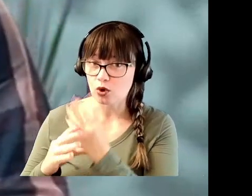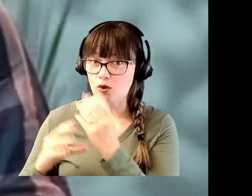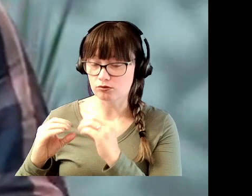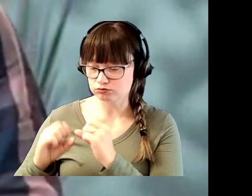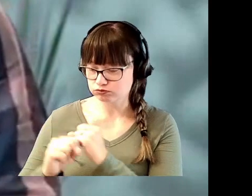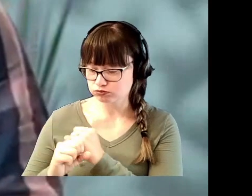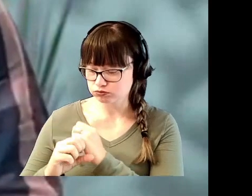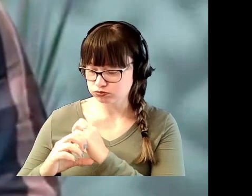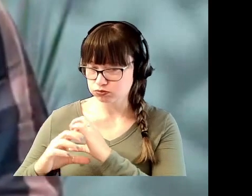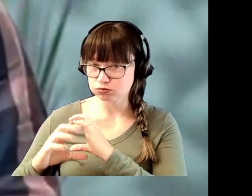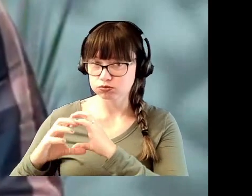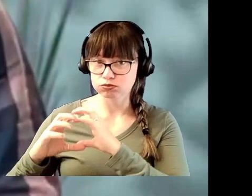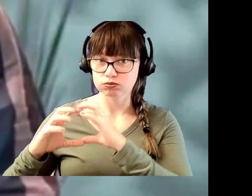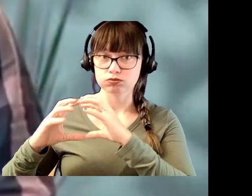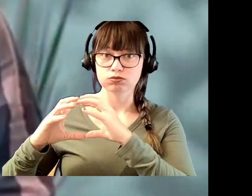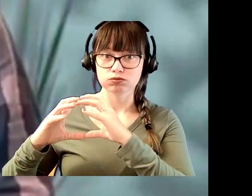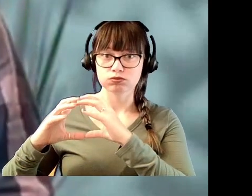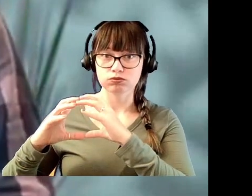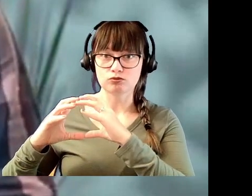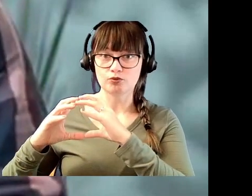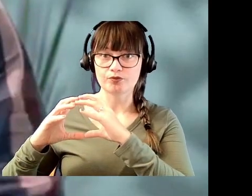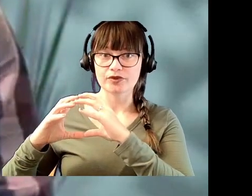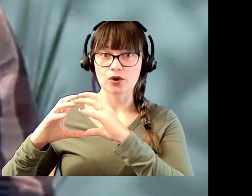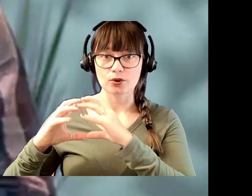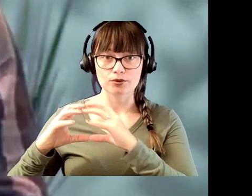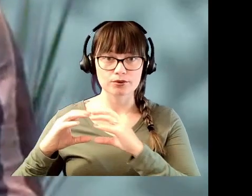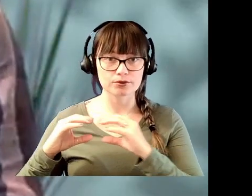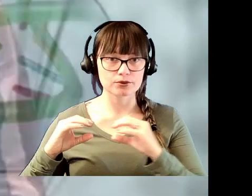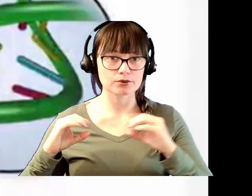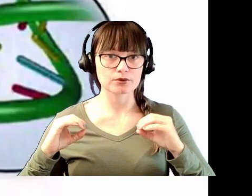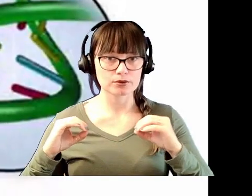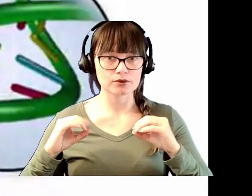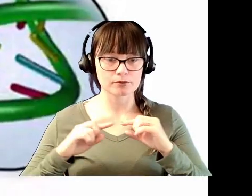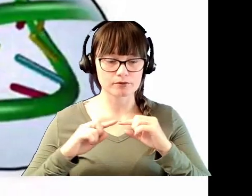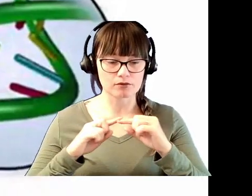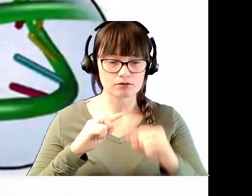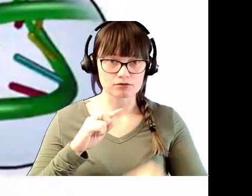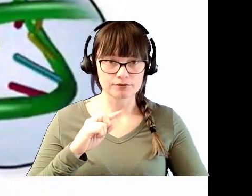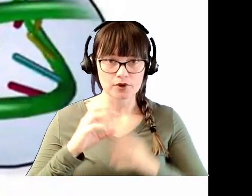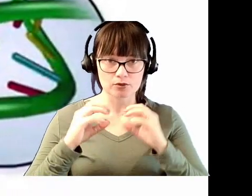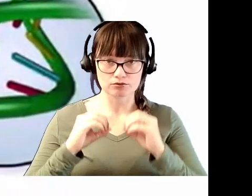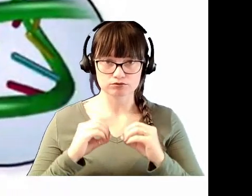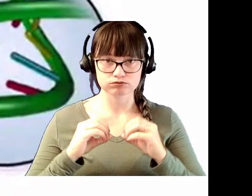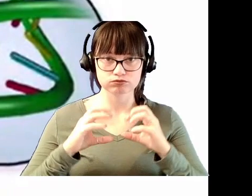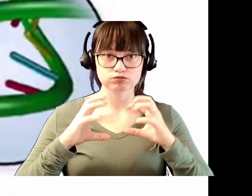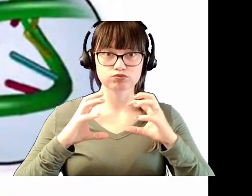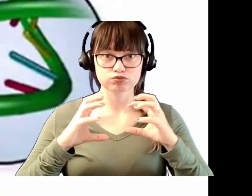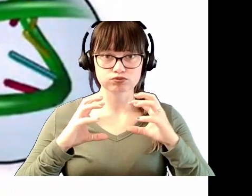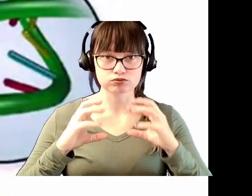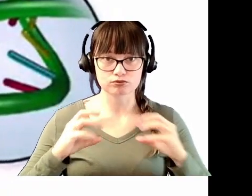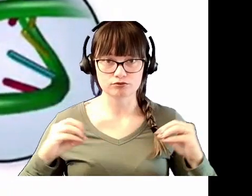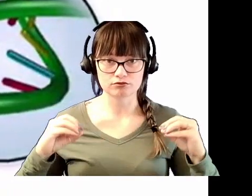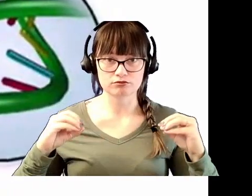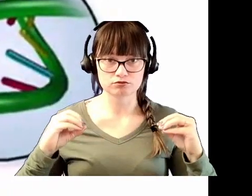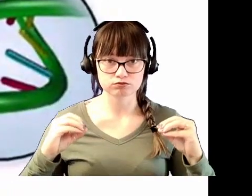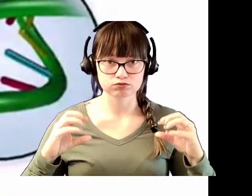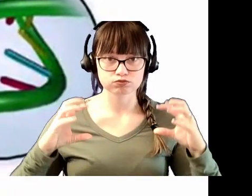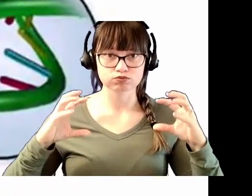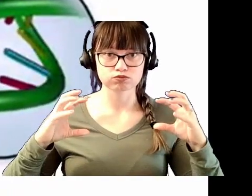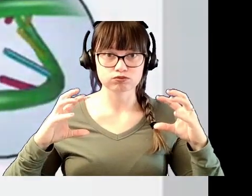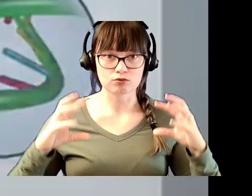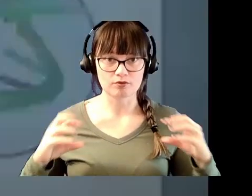and determine that it is reaching that full size, and then go through the process of replicating its DNA